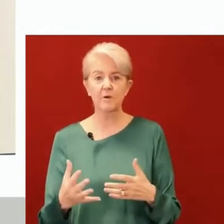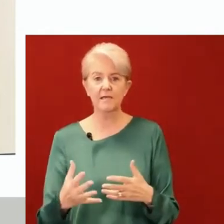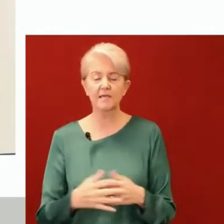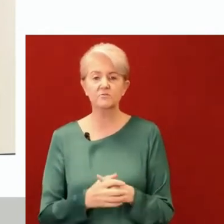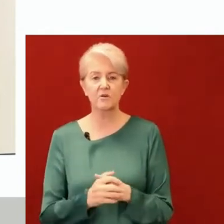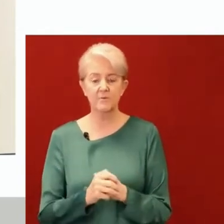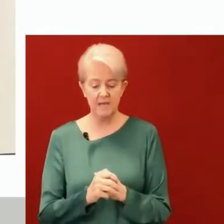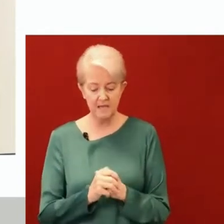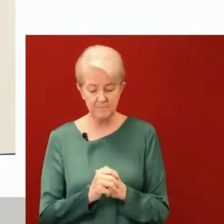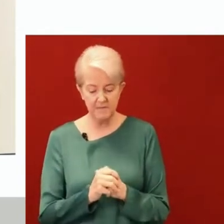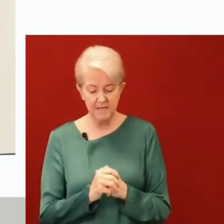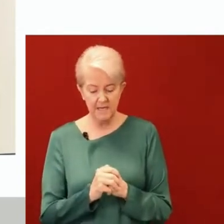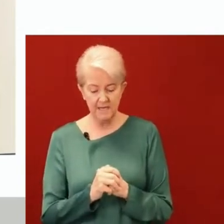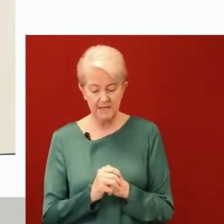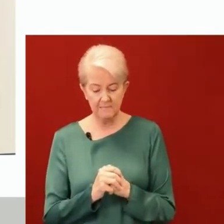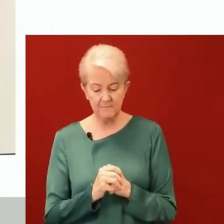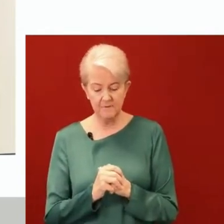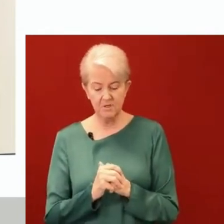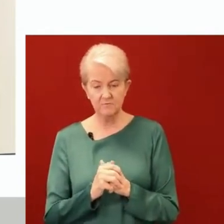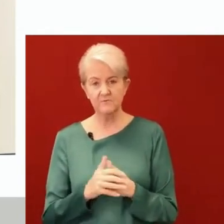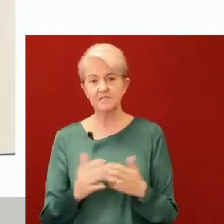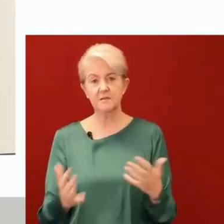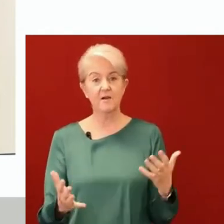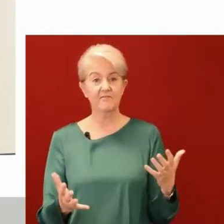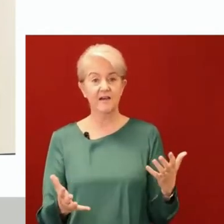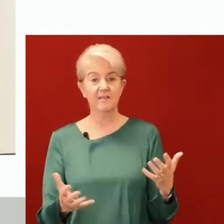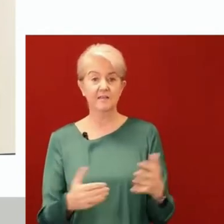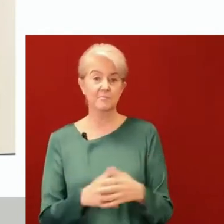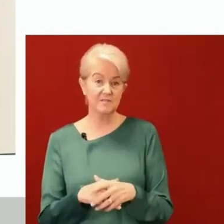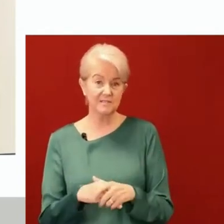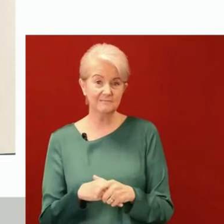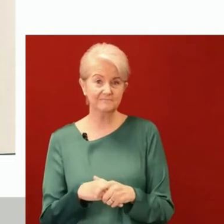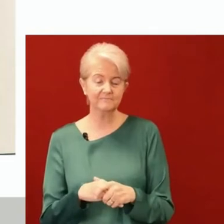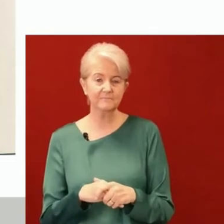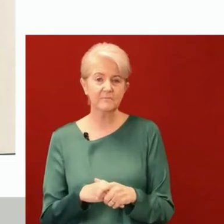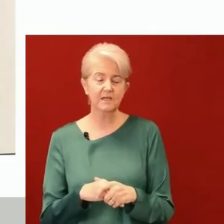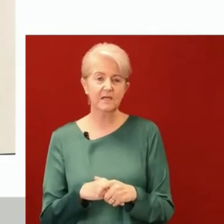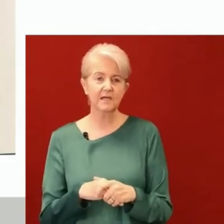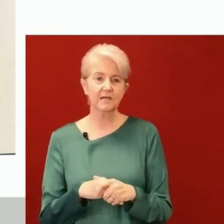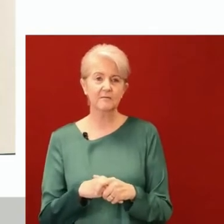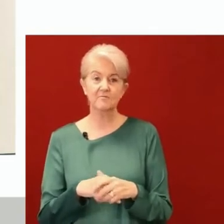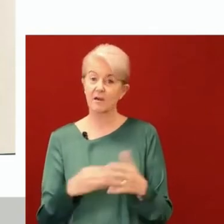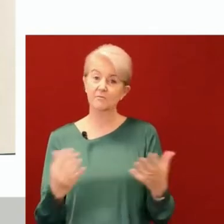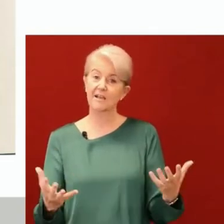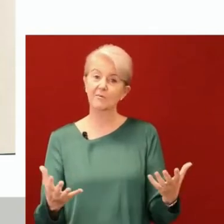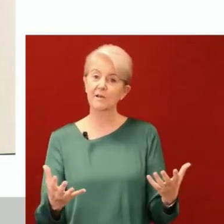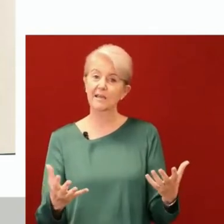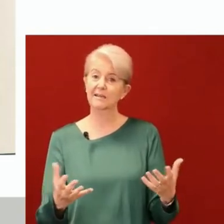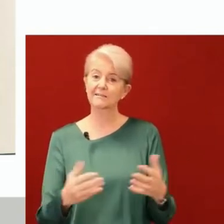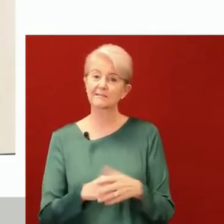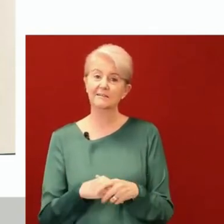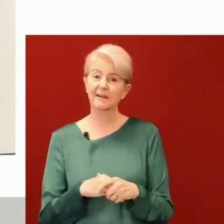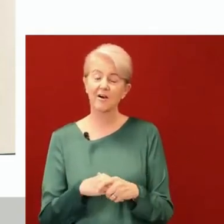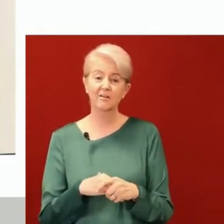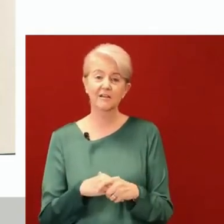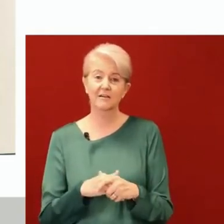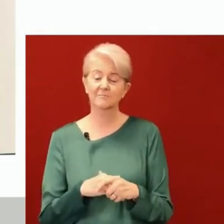of my weekends growing up visiting my father in prison. That was our